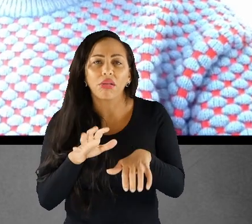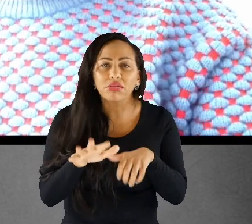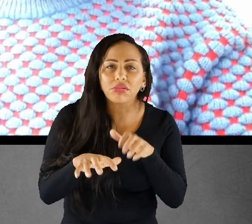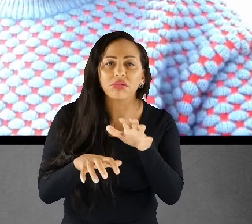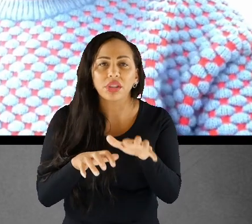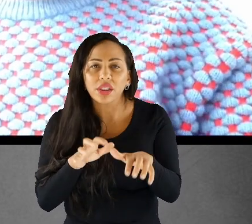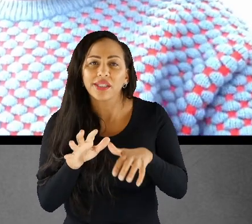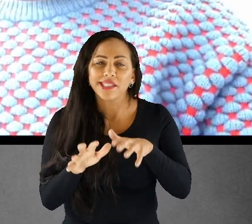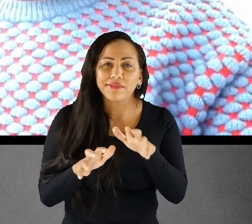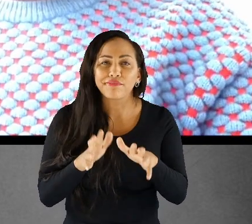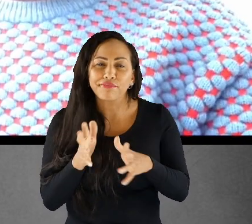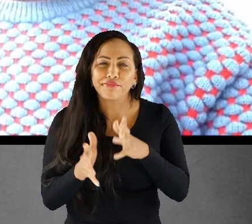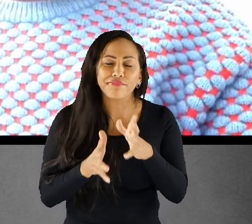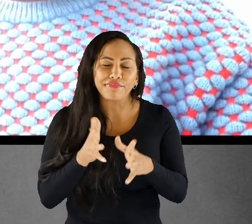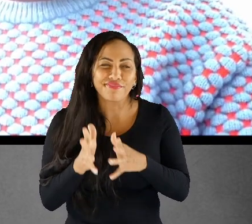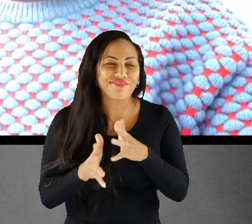struggled to try and